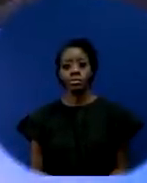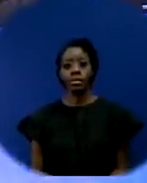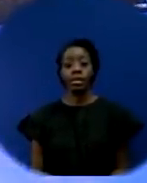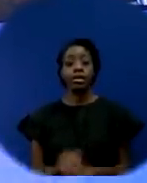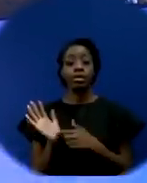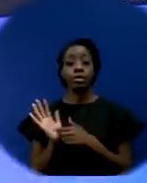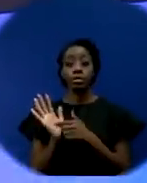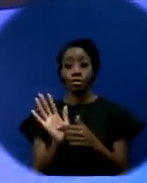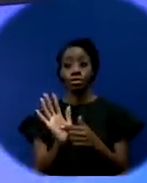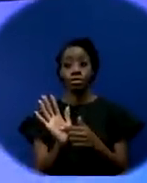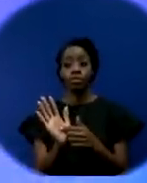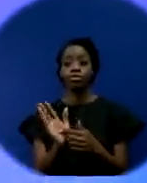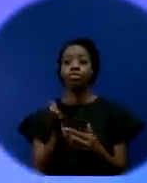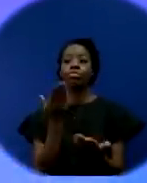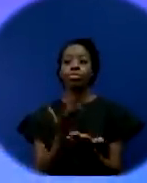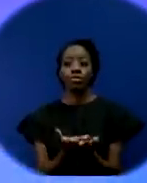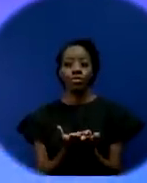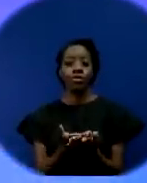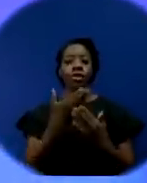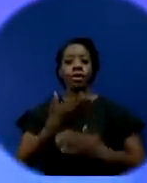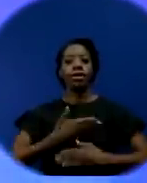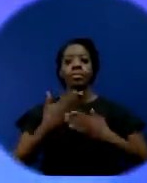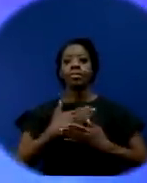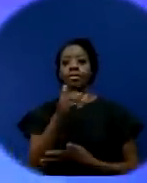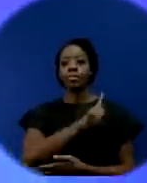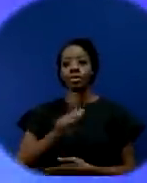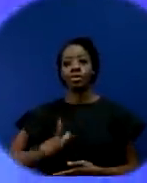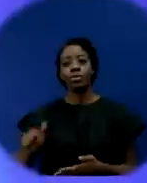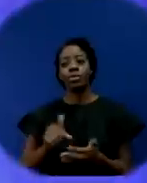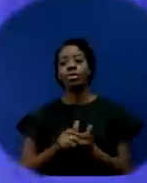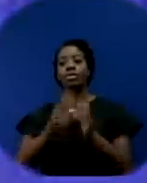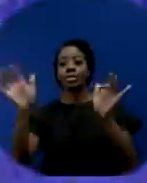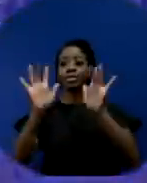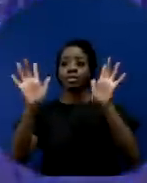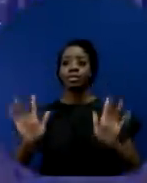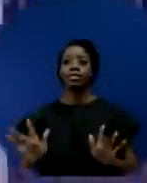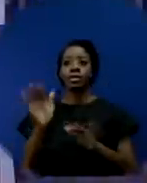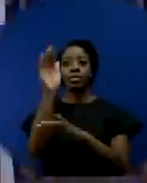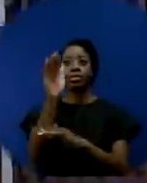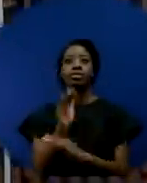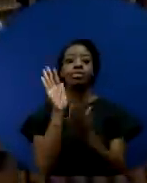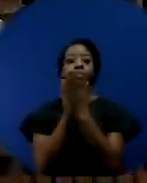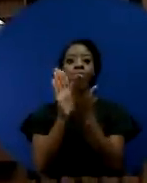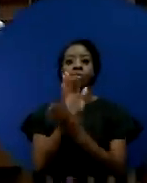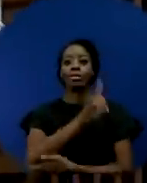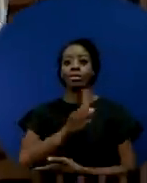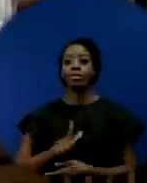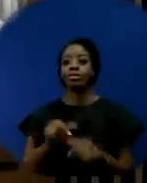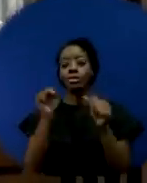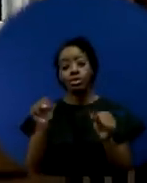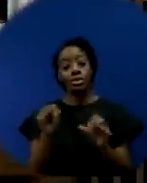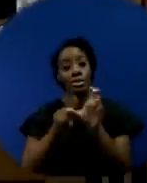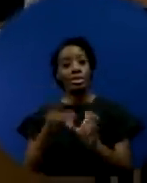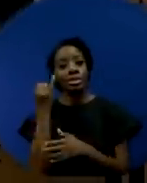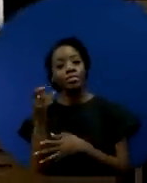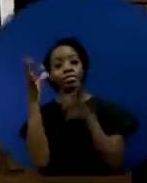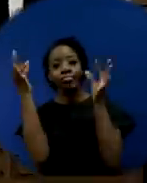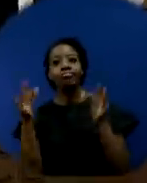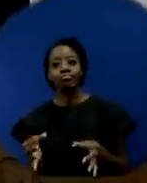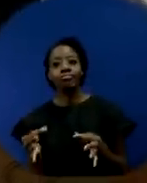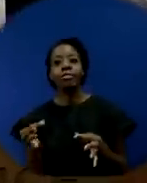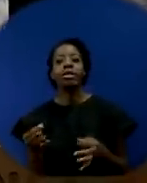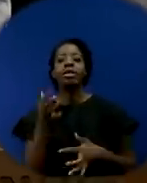show some sign about our happiness in the Lord this Sunday afternoon. Praise the Lord. You may be seated if you choose to be seated. I'm